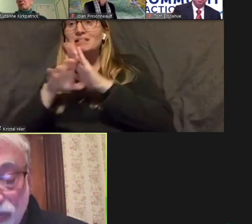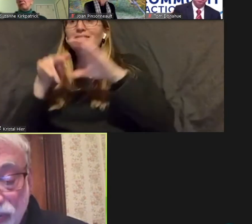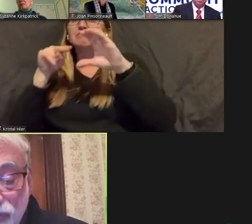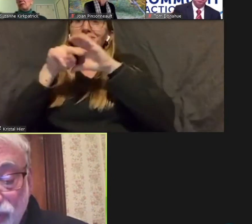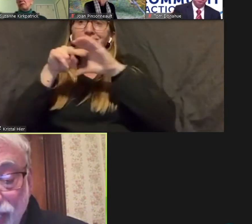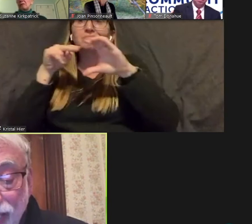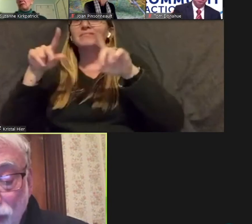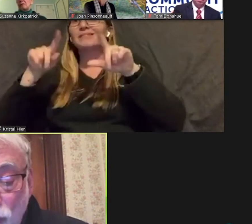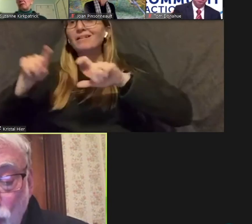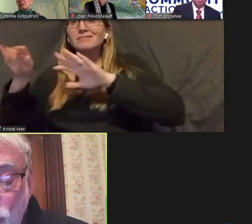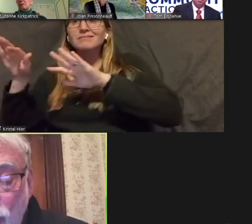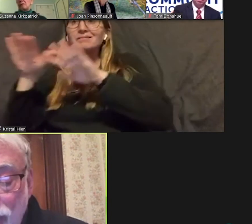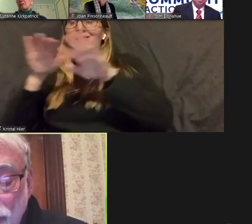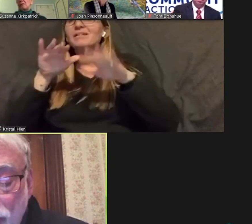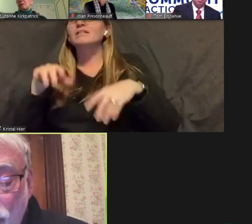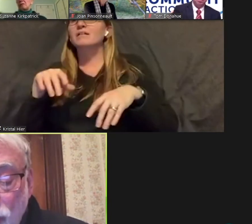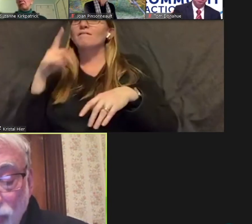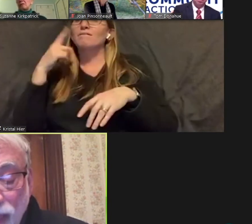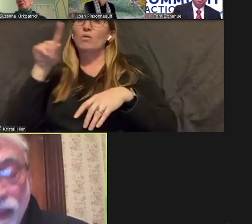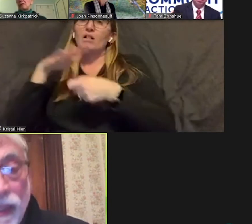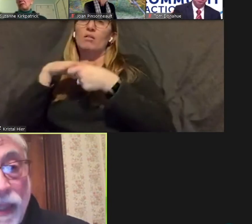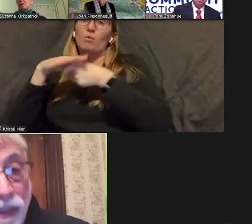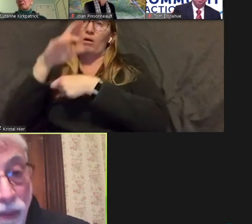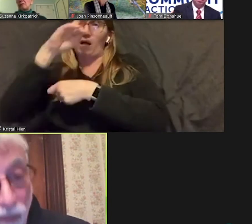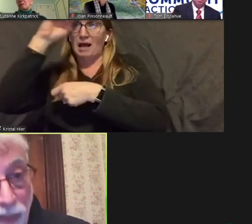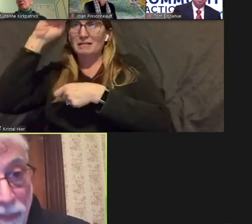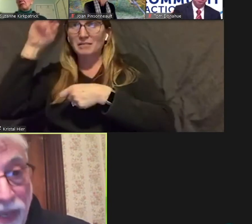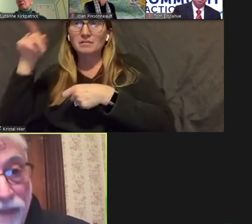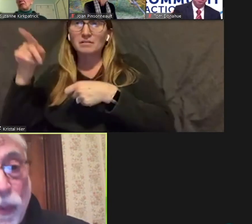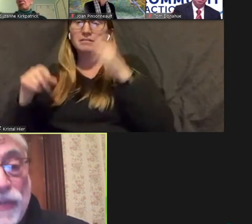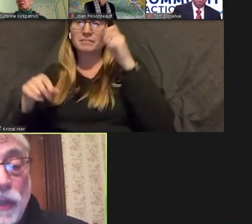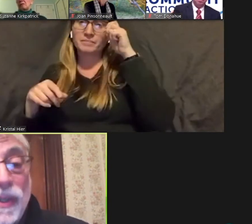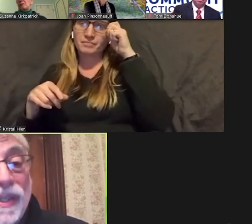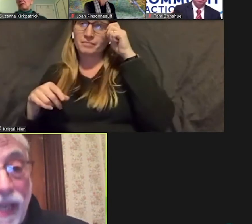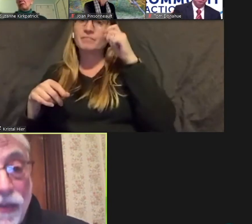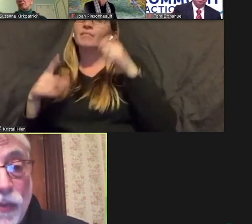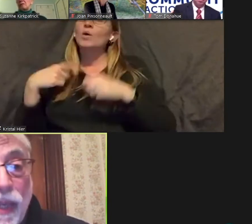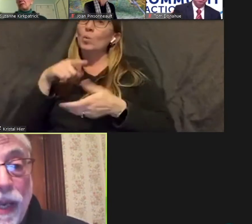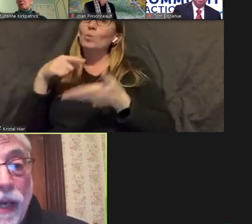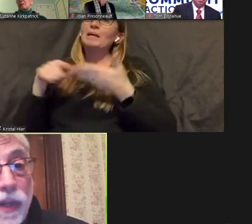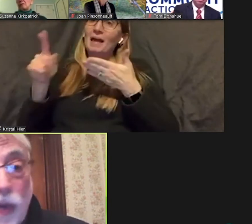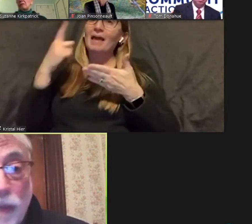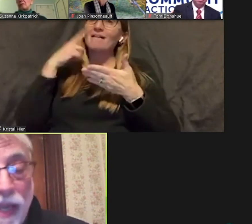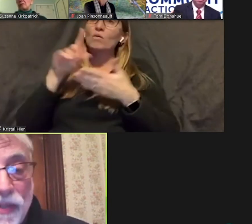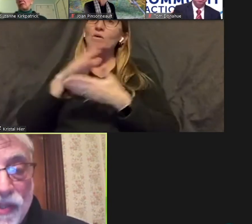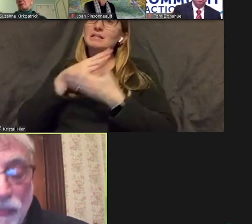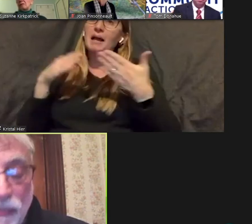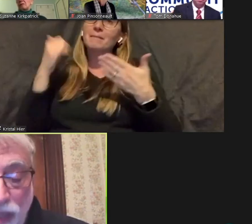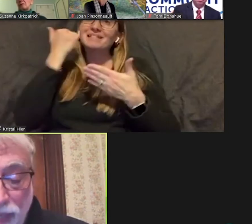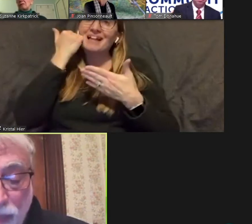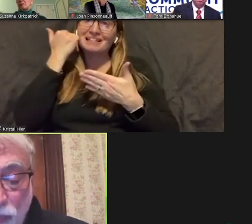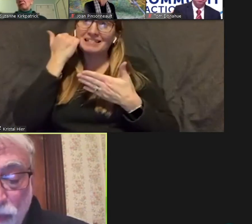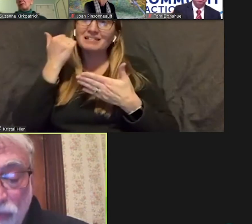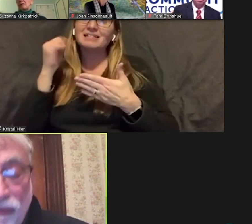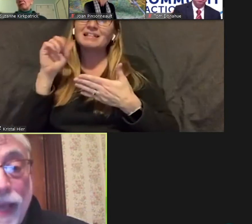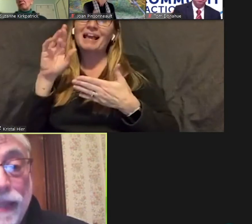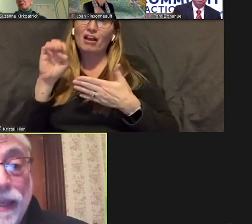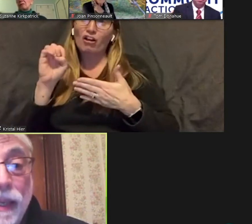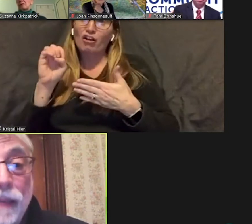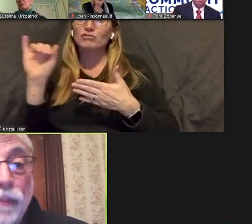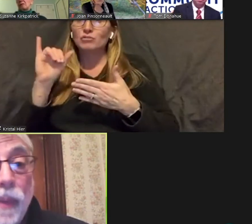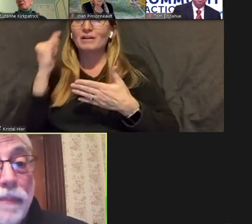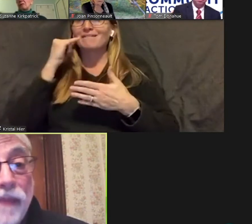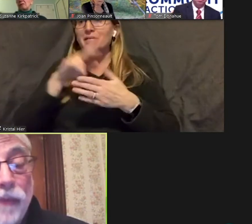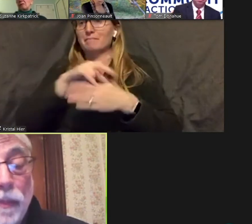outpatient services at the local hospital. We pay for certain dental care that our patients might not be able to